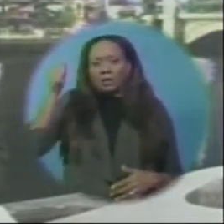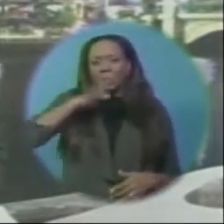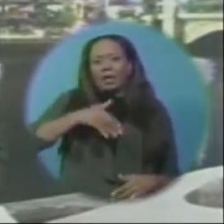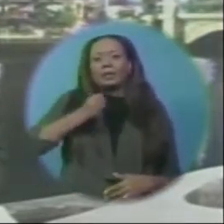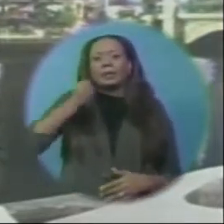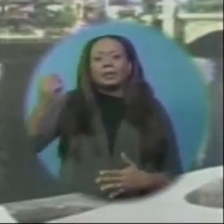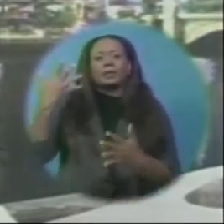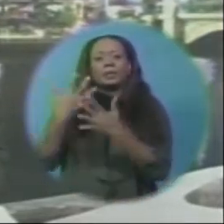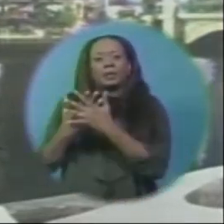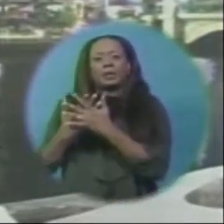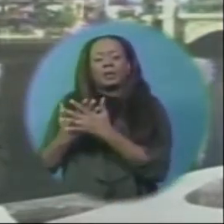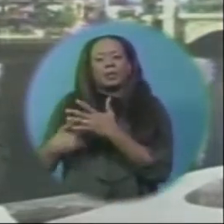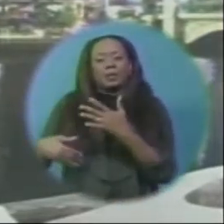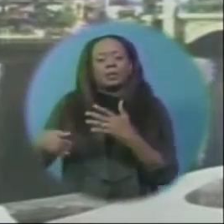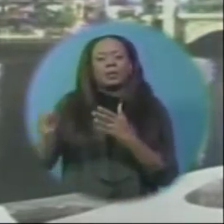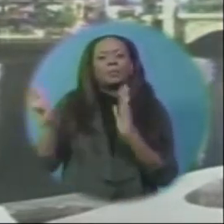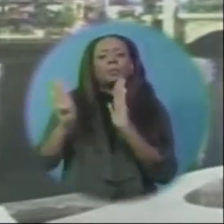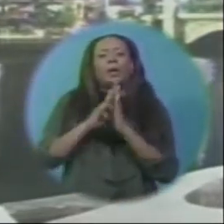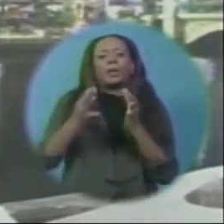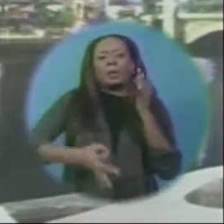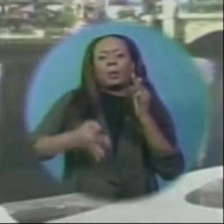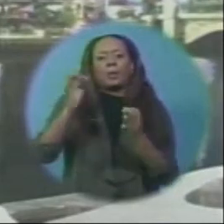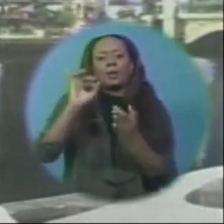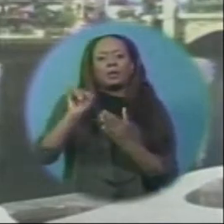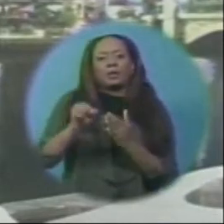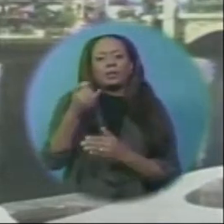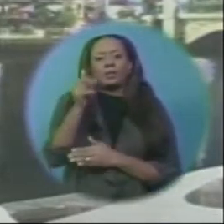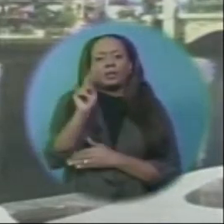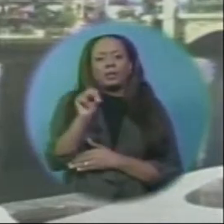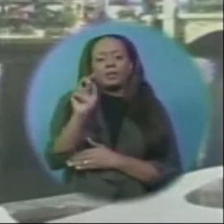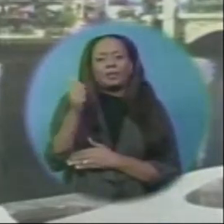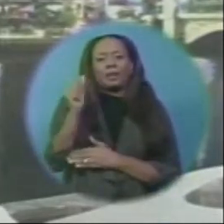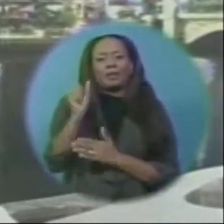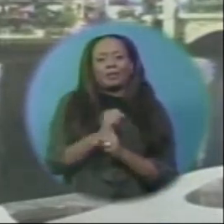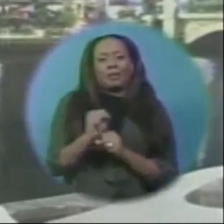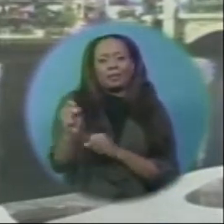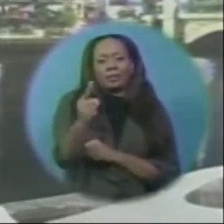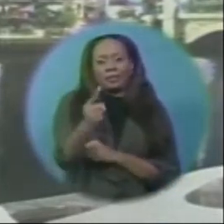to prison to reappear in court on January 10th next year.